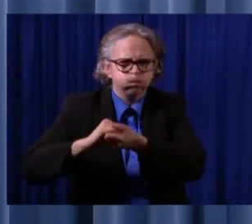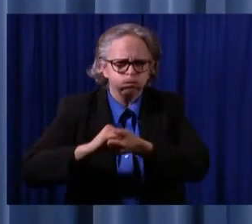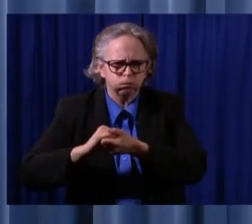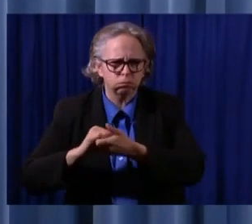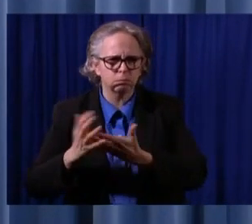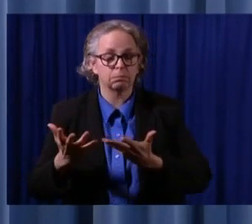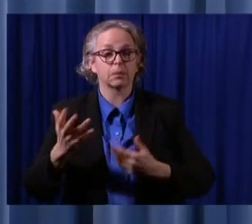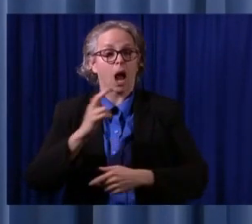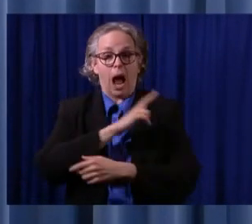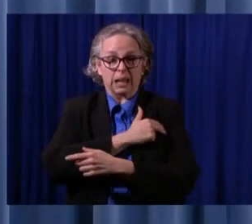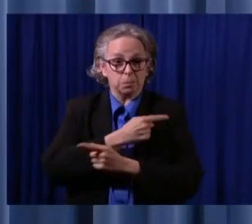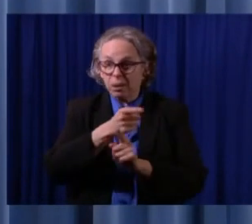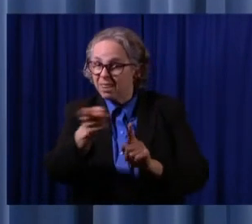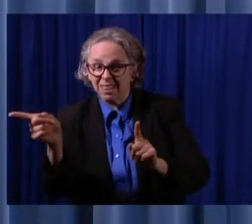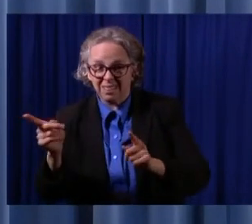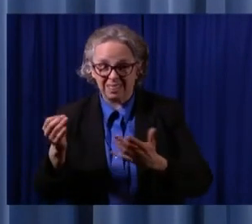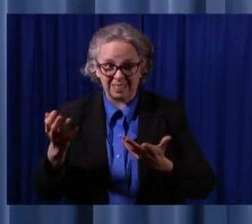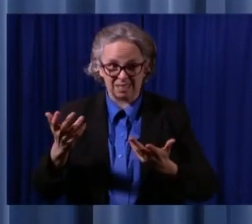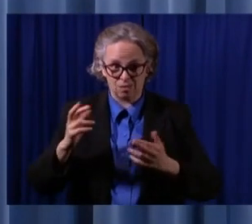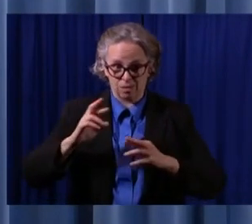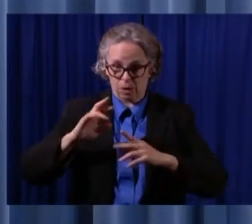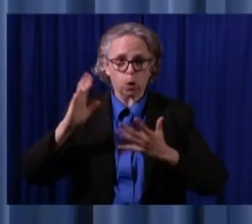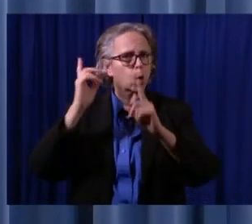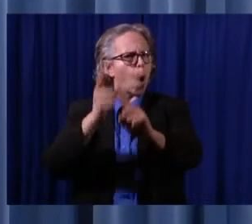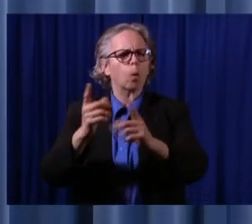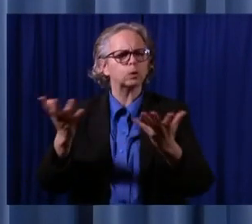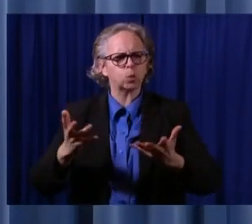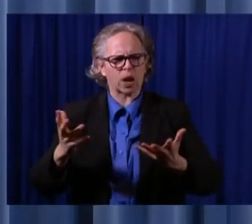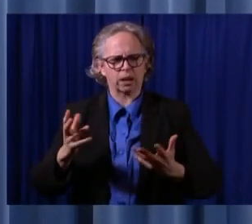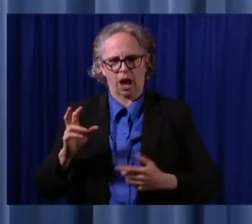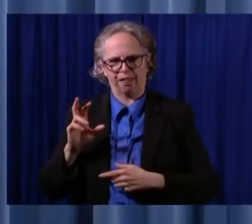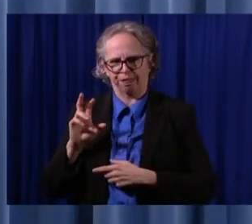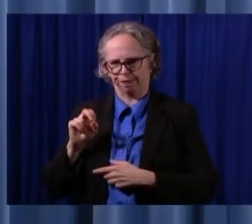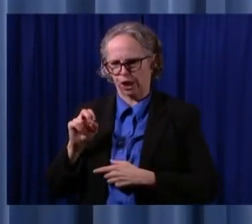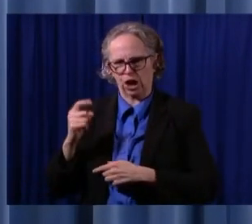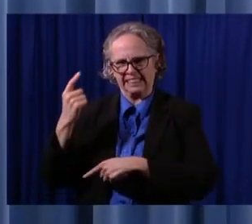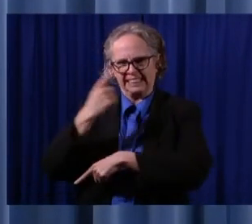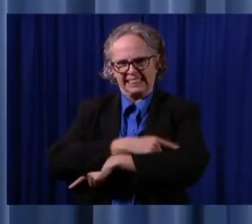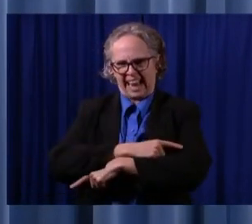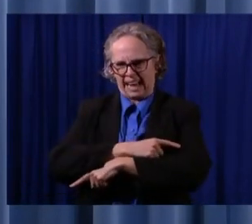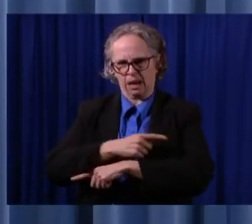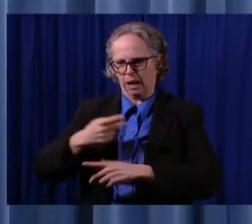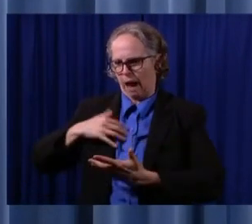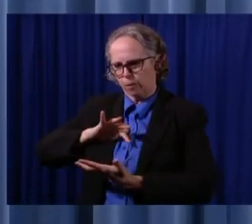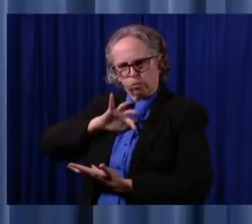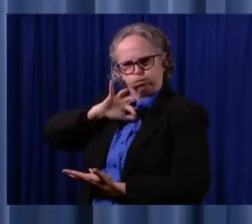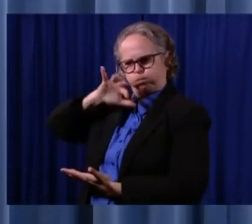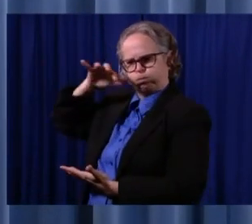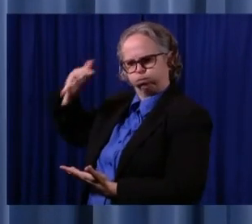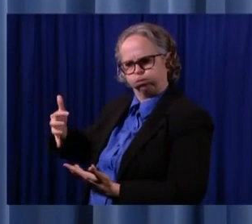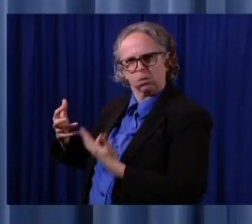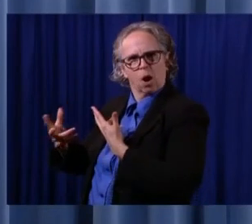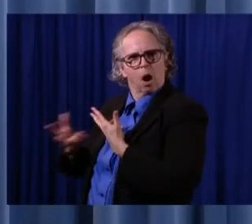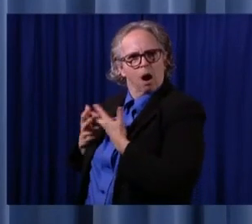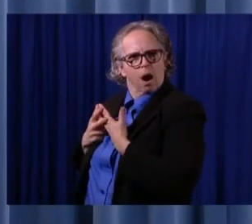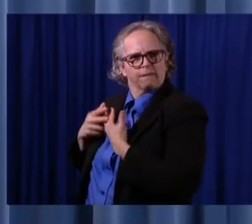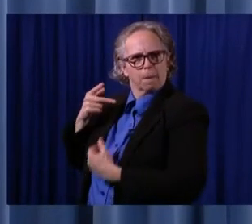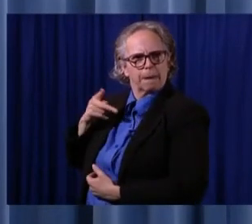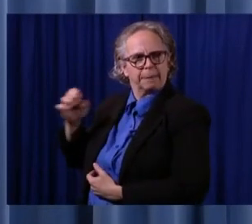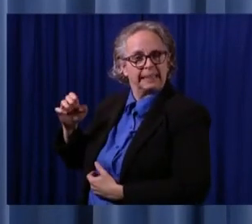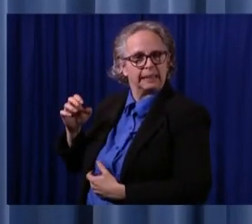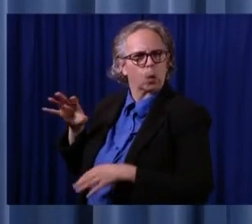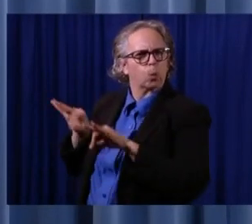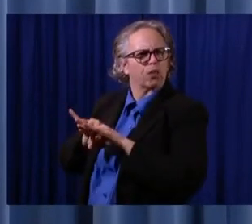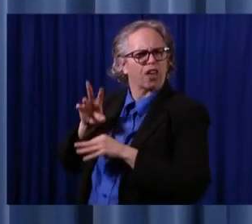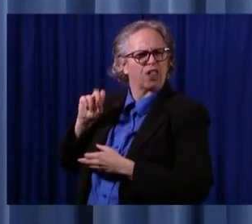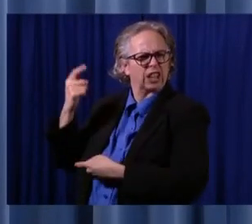reserve of PPE based off of several calculations, including the state's surge models, number of residents and staff at Ohio